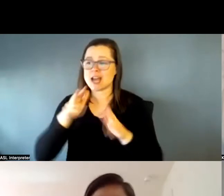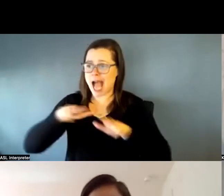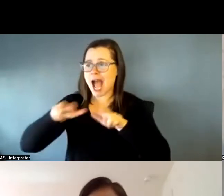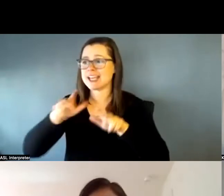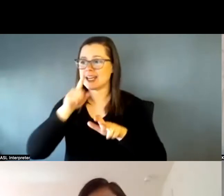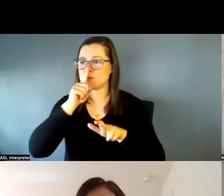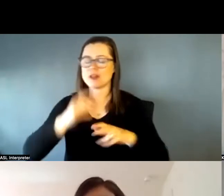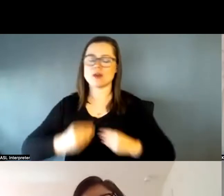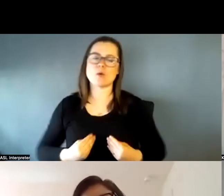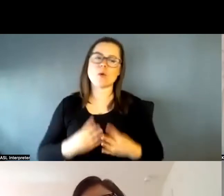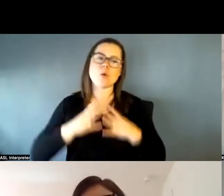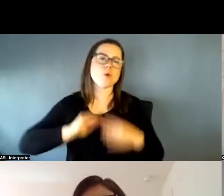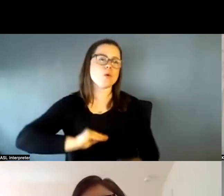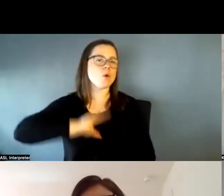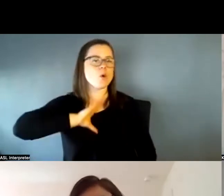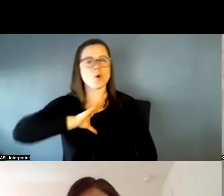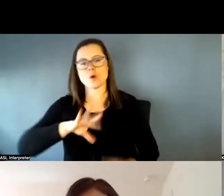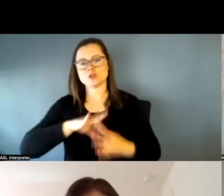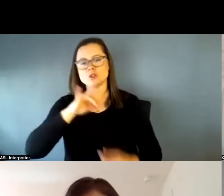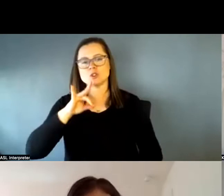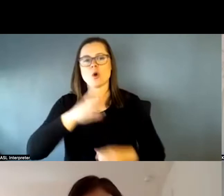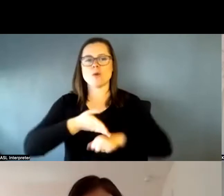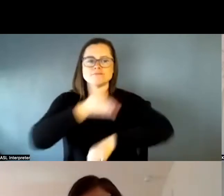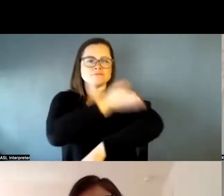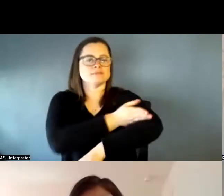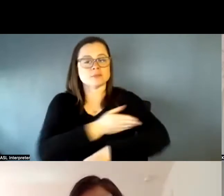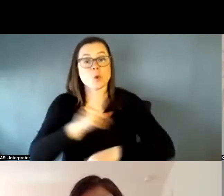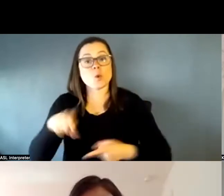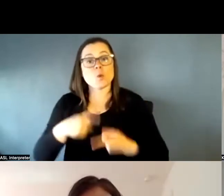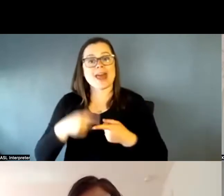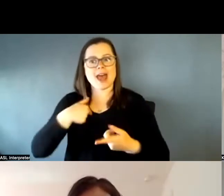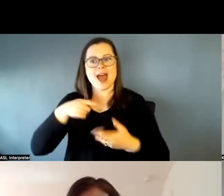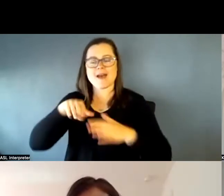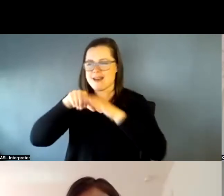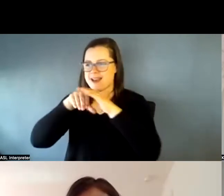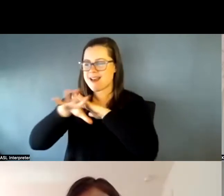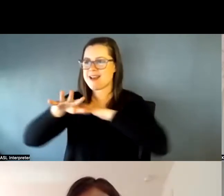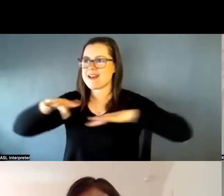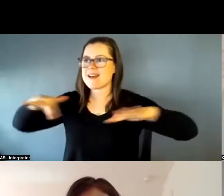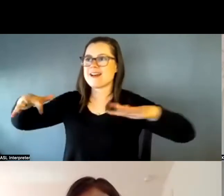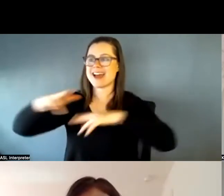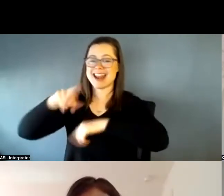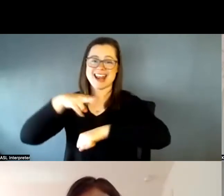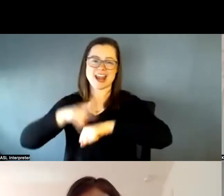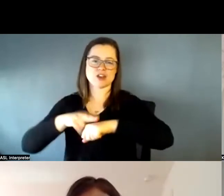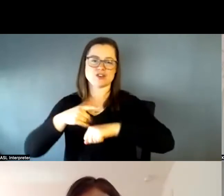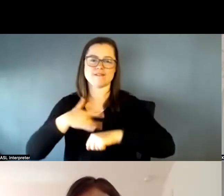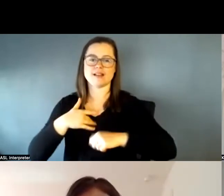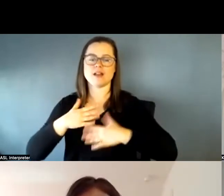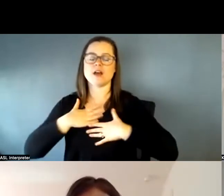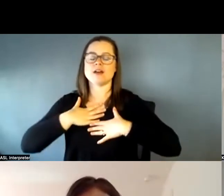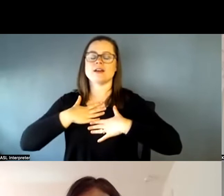Really connect. And I find peace when I'm in nature, you know. I'm sure a lot of people